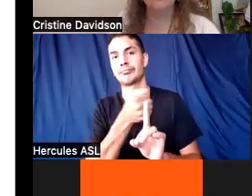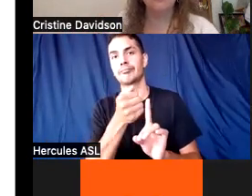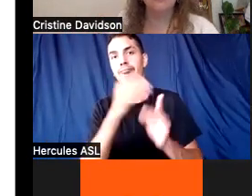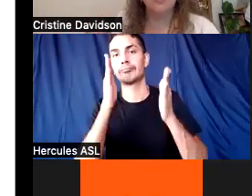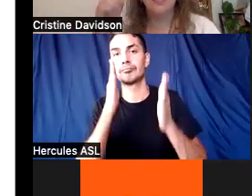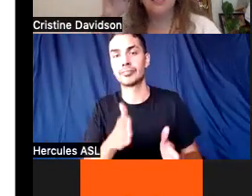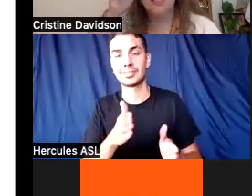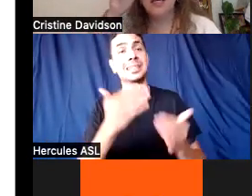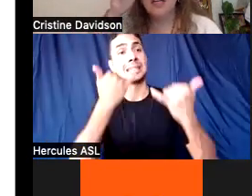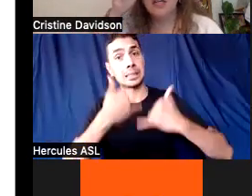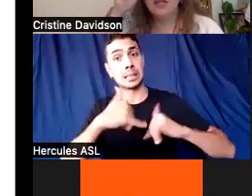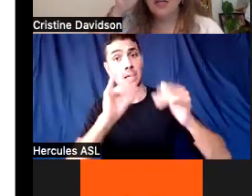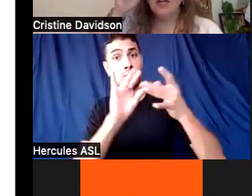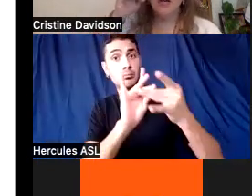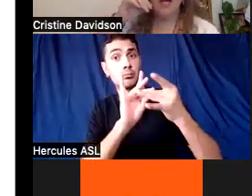Yes.